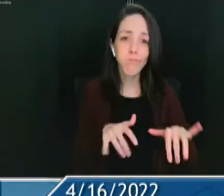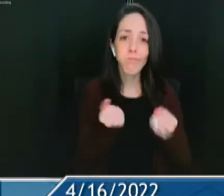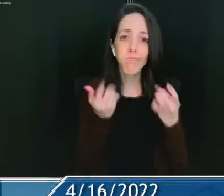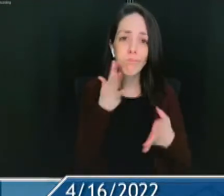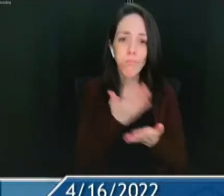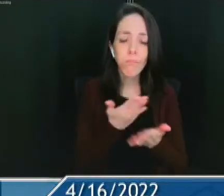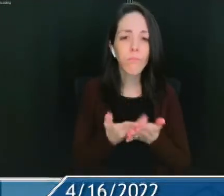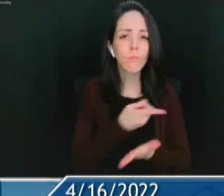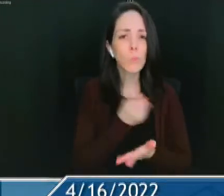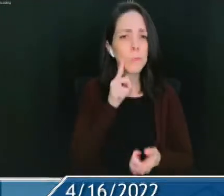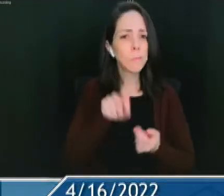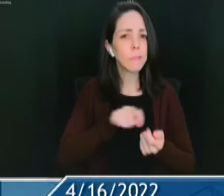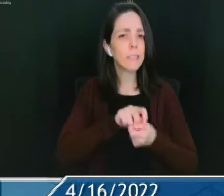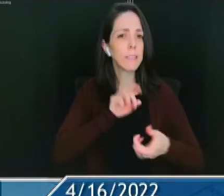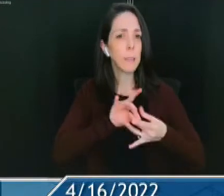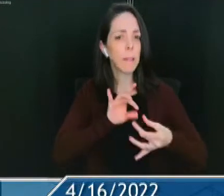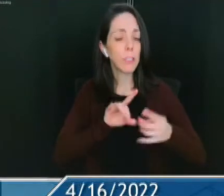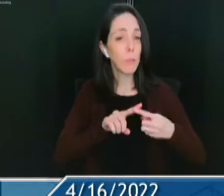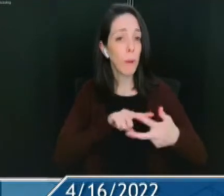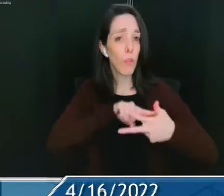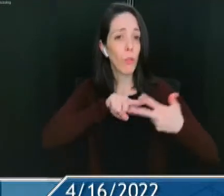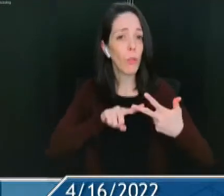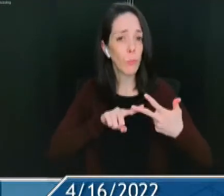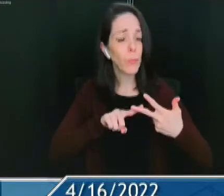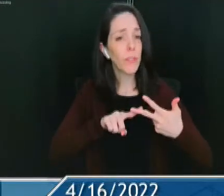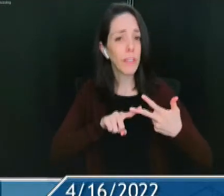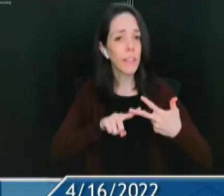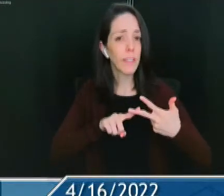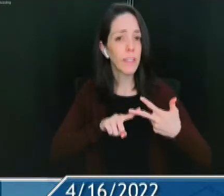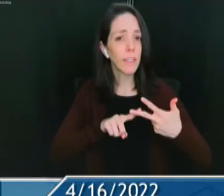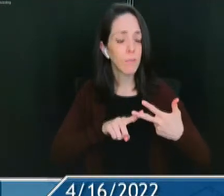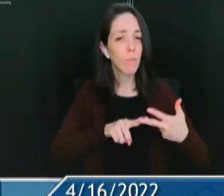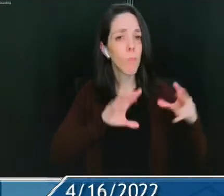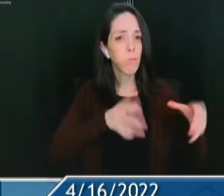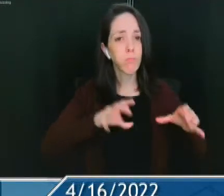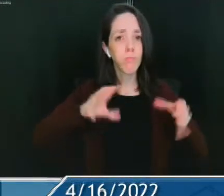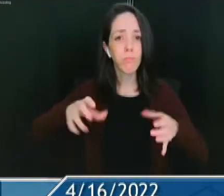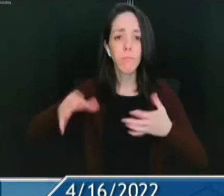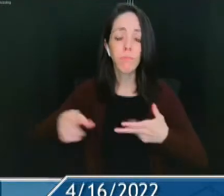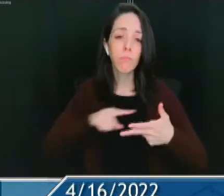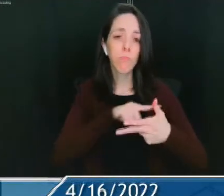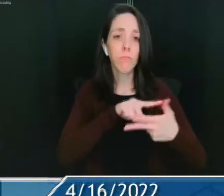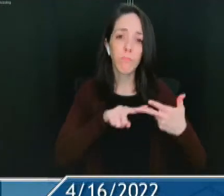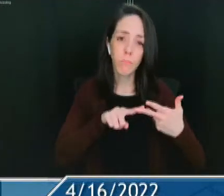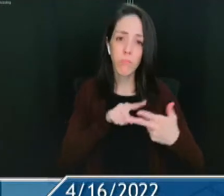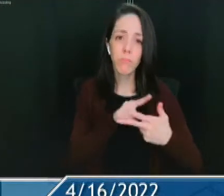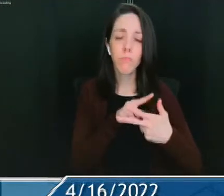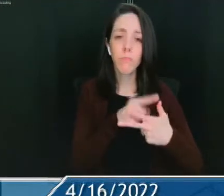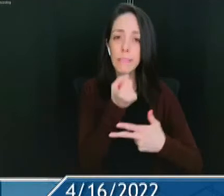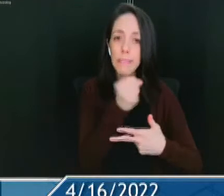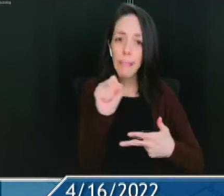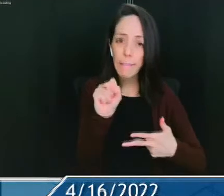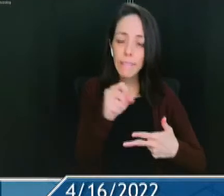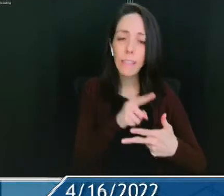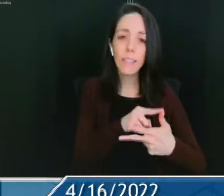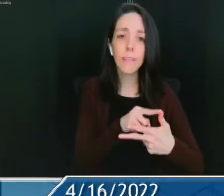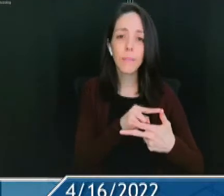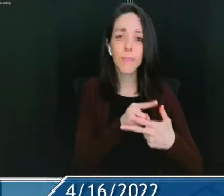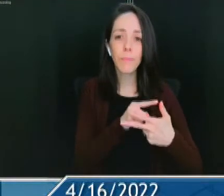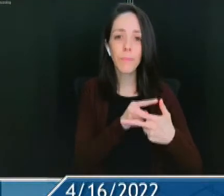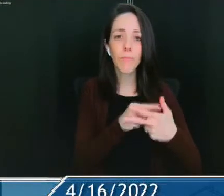mentioned, but sort of the three broad buckets that I saw here. The first was around safety, and particularly around